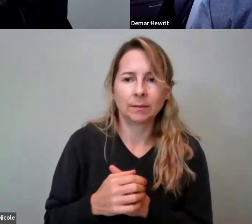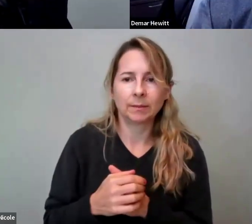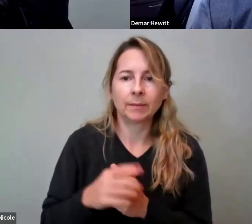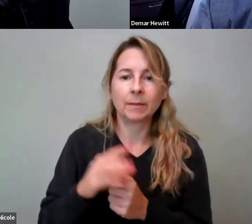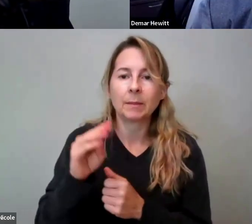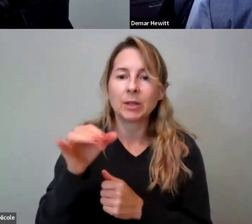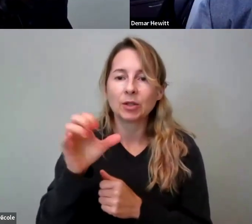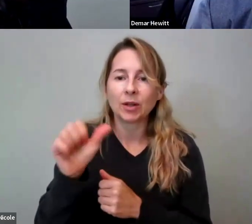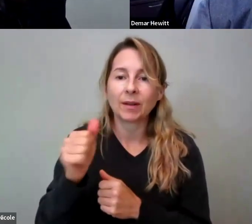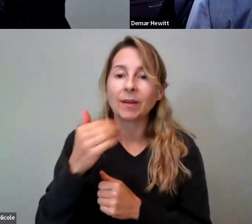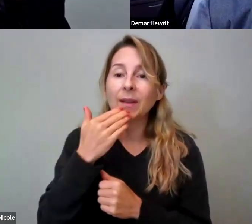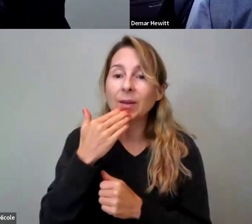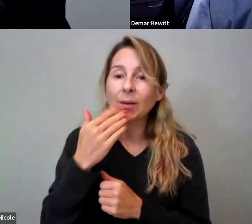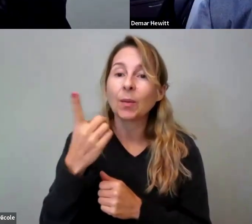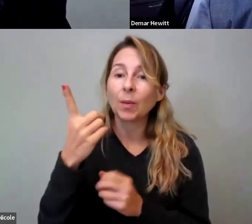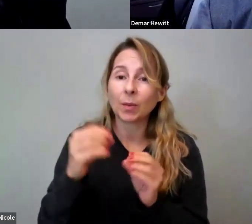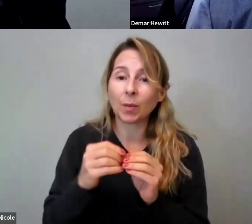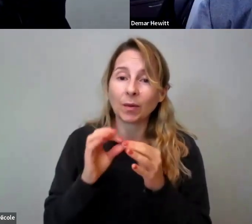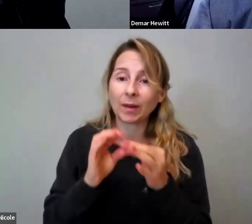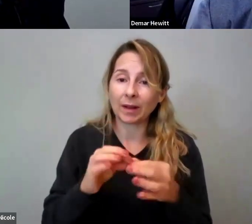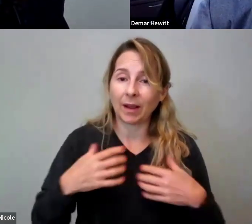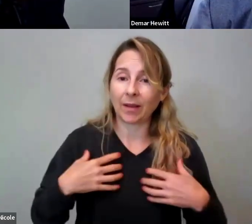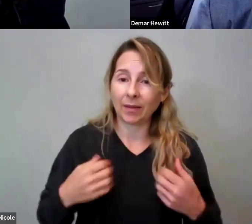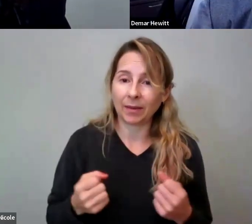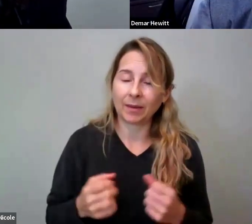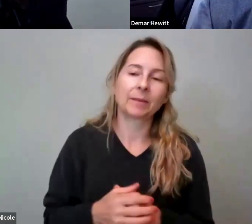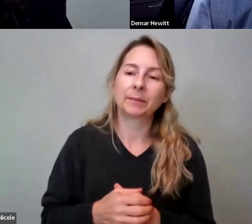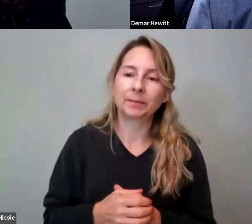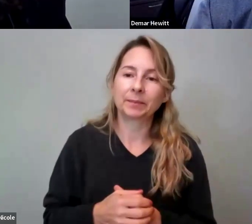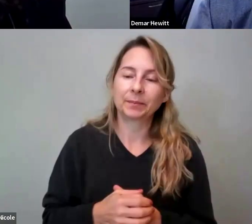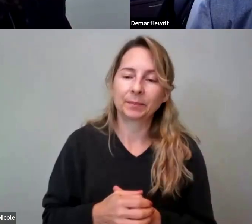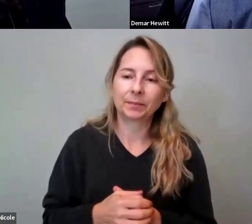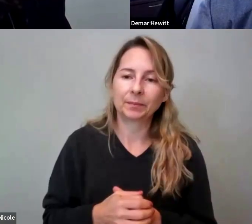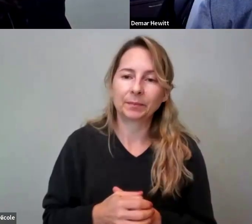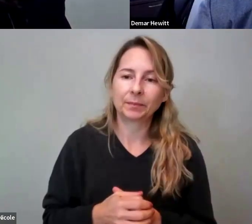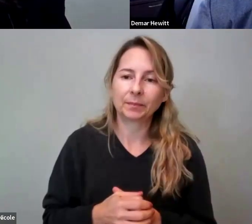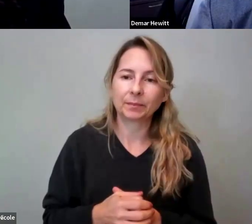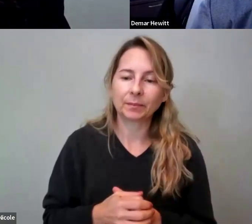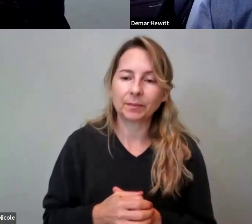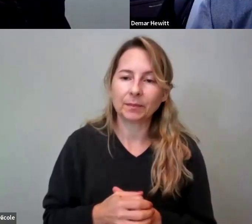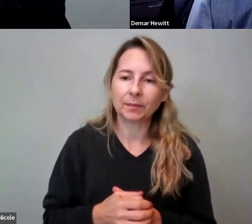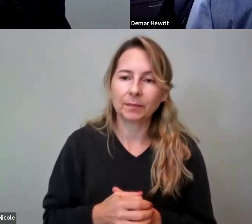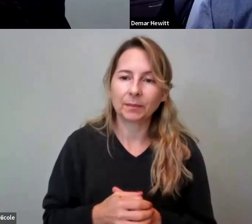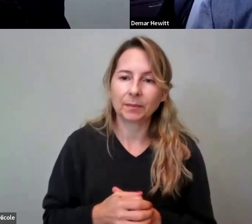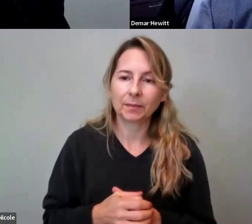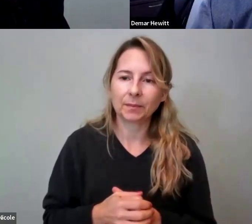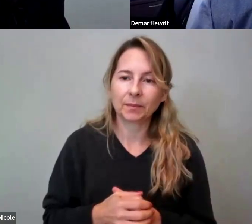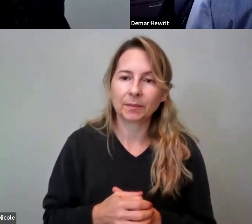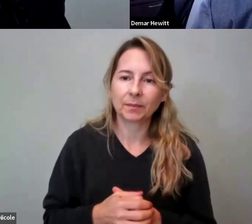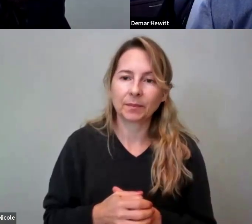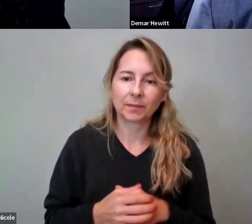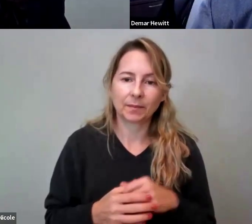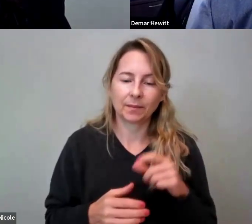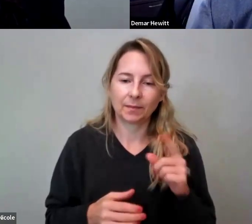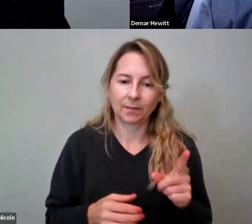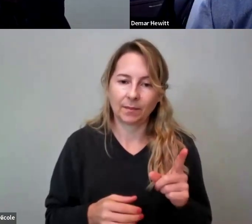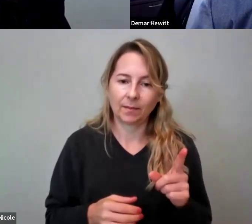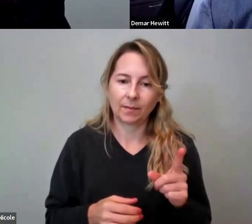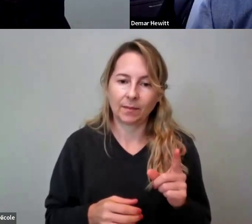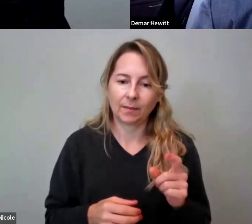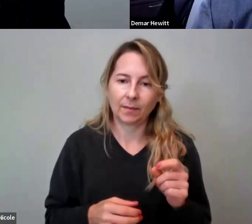Thank you. One more with regards to health and accommodation. Um, this is with regards